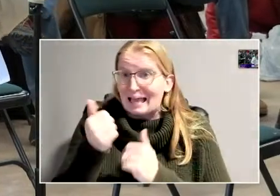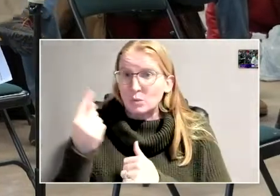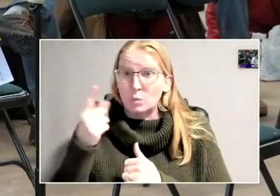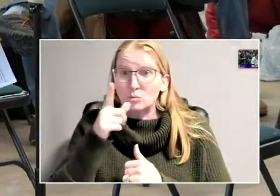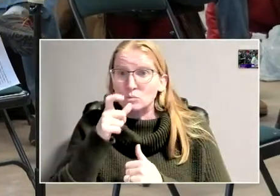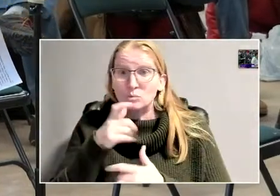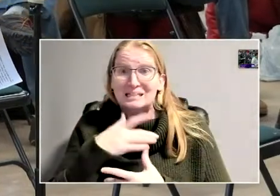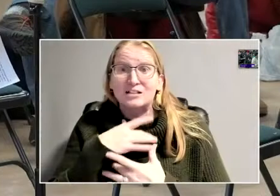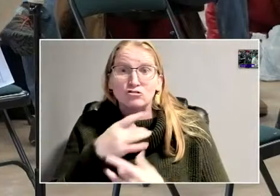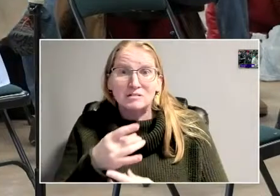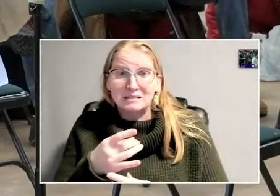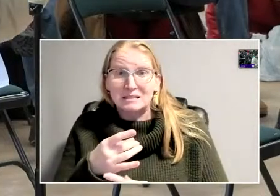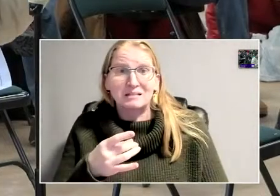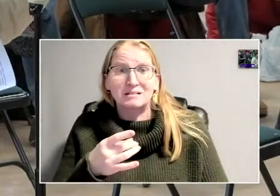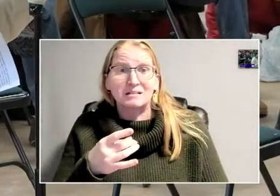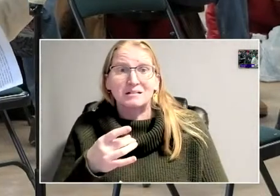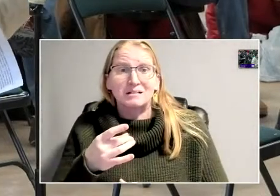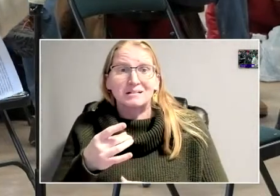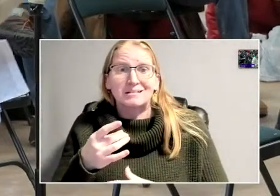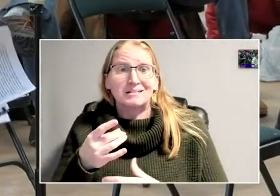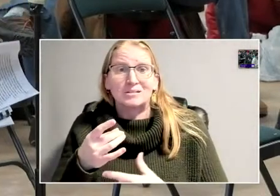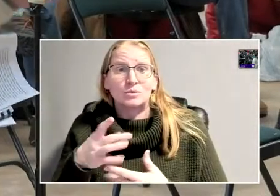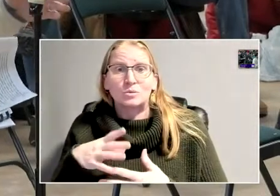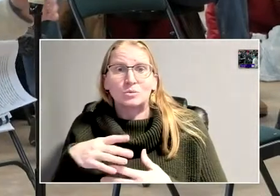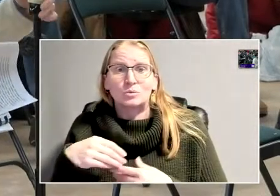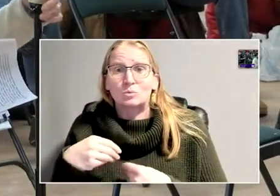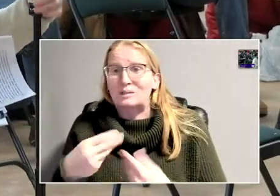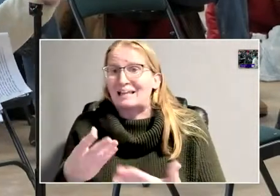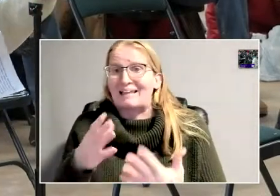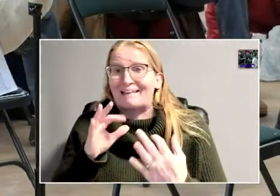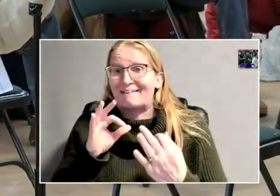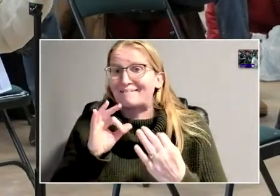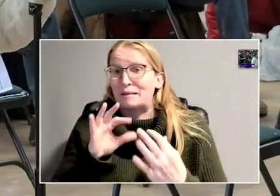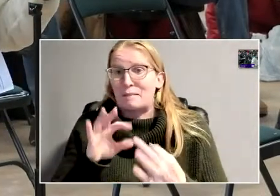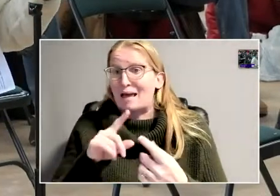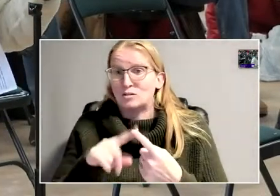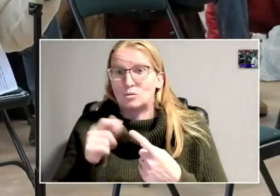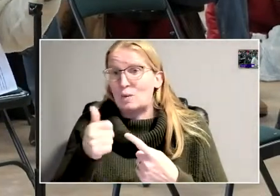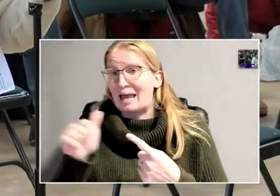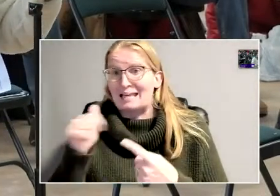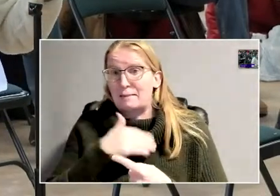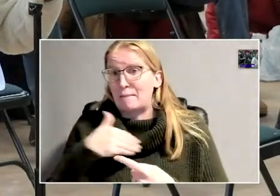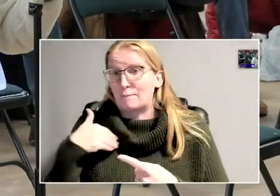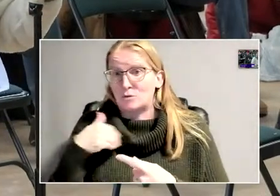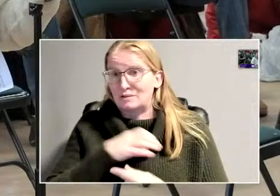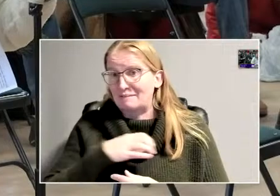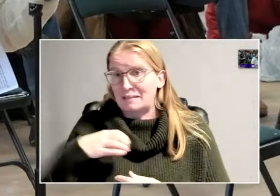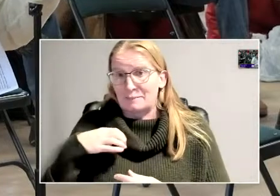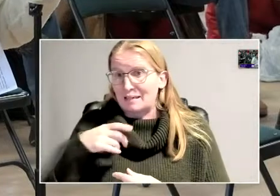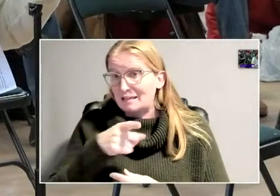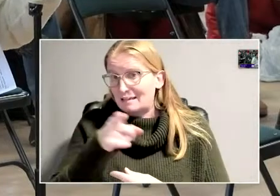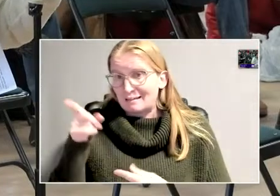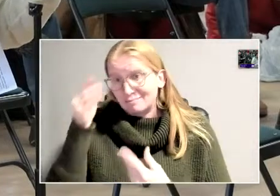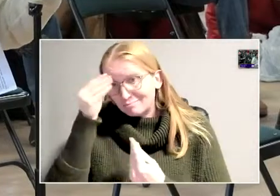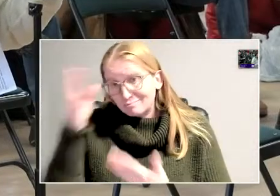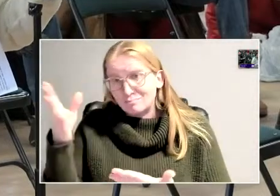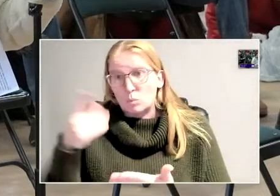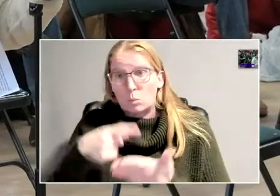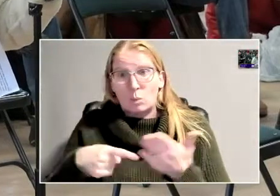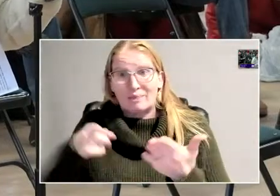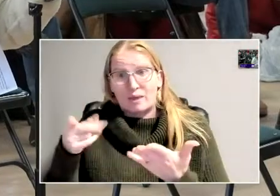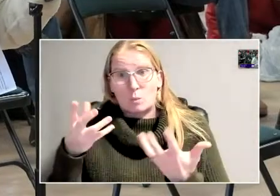give a feedback to any members of the committee on what they'd like to see the finance committee